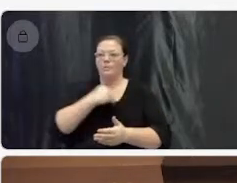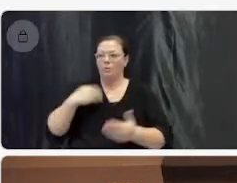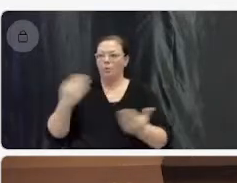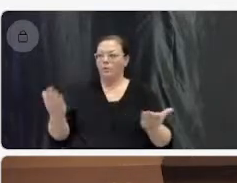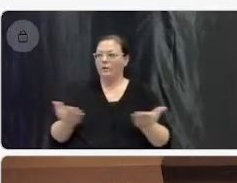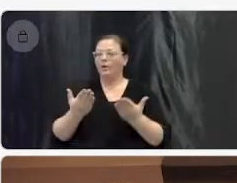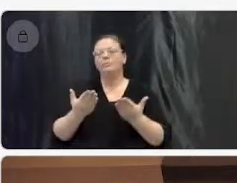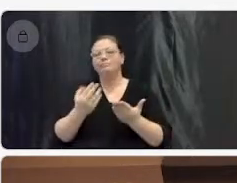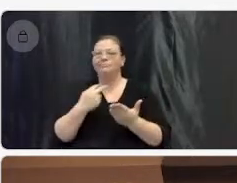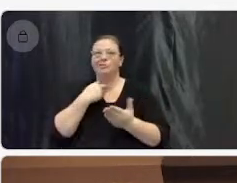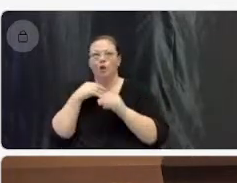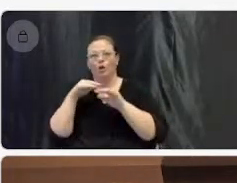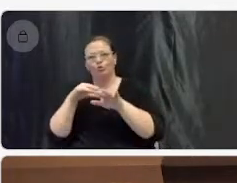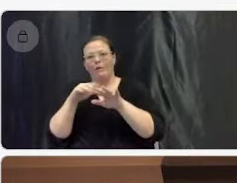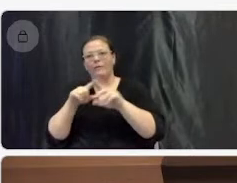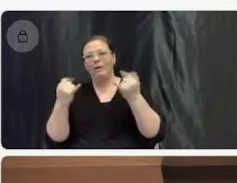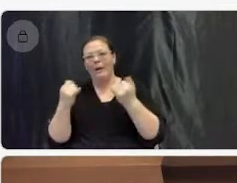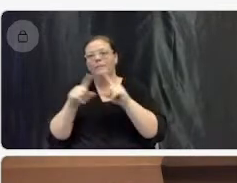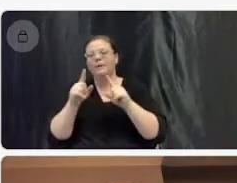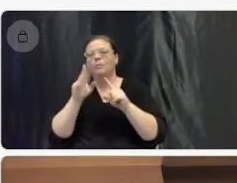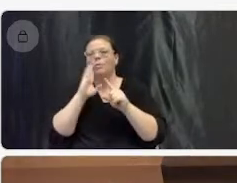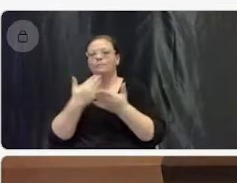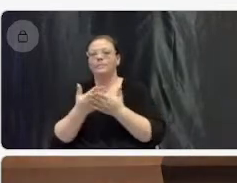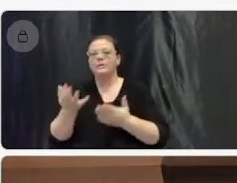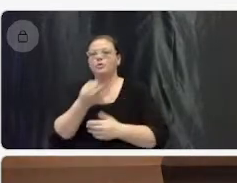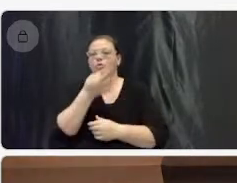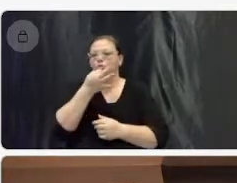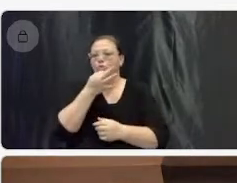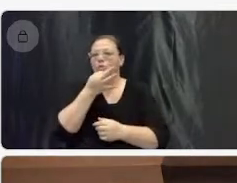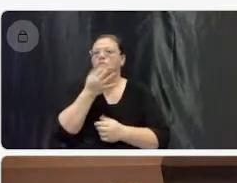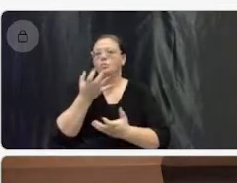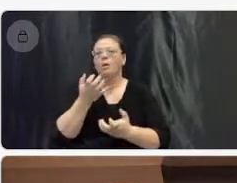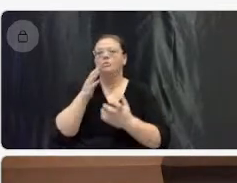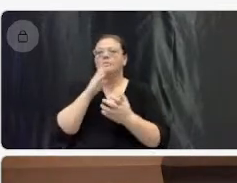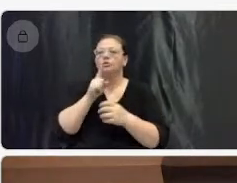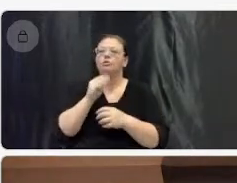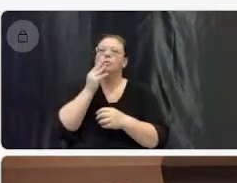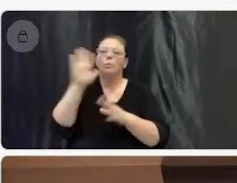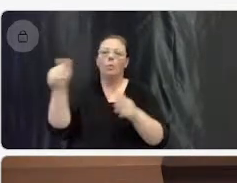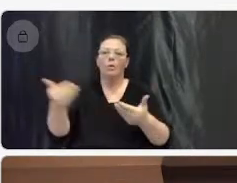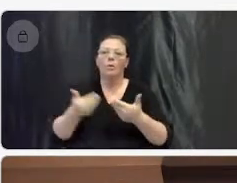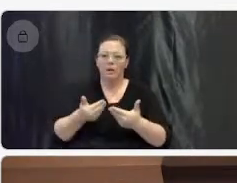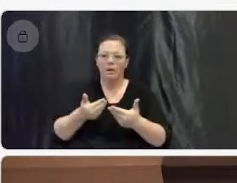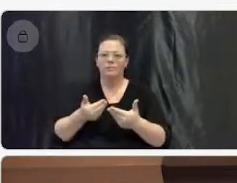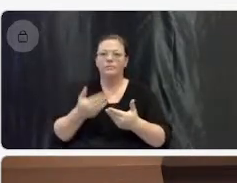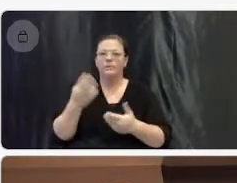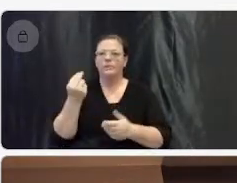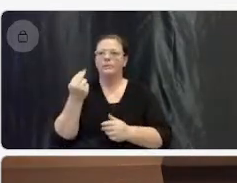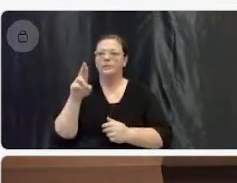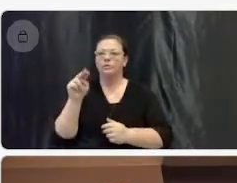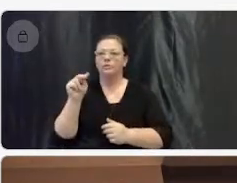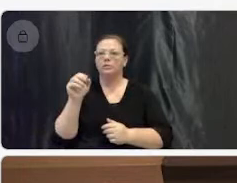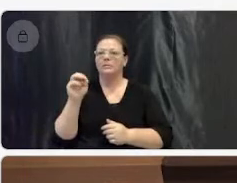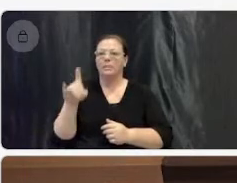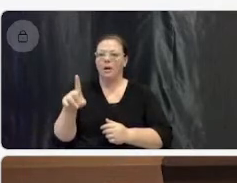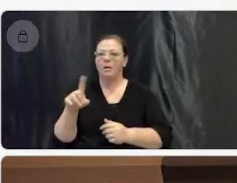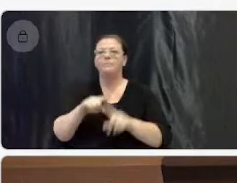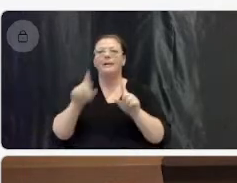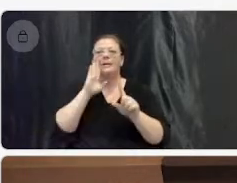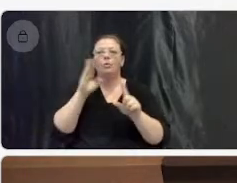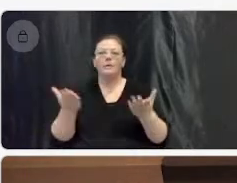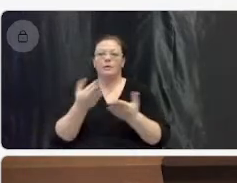stuck in traffic, but should be here momentarily, and just wanted to give him a warm welcome, Mr. Ahmed Samad. He should be here